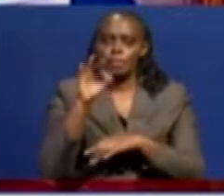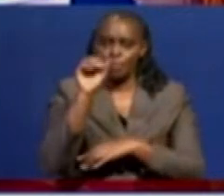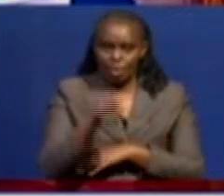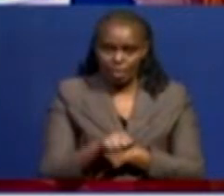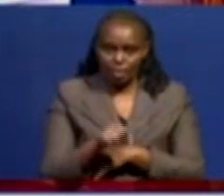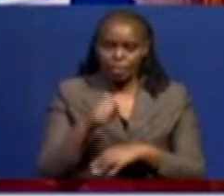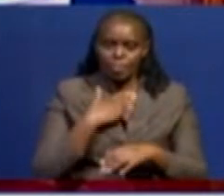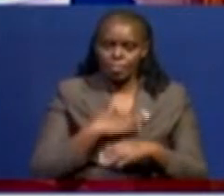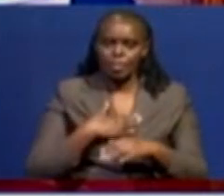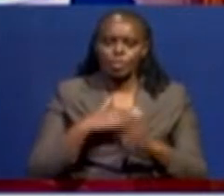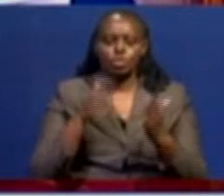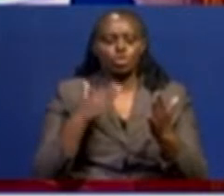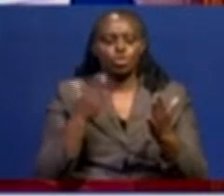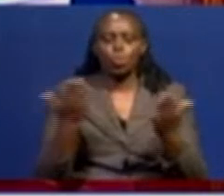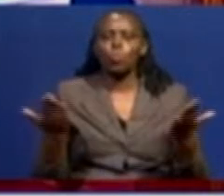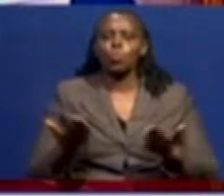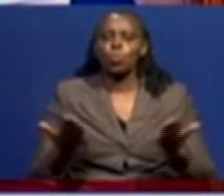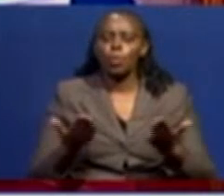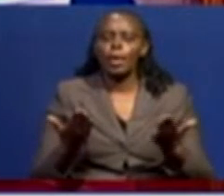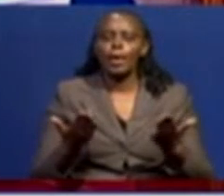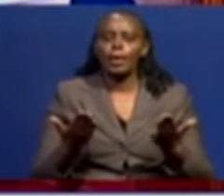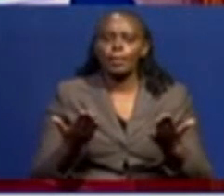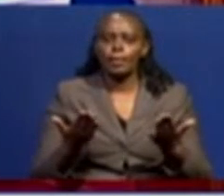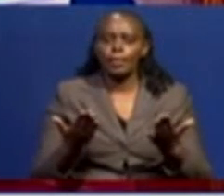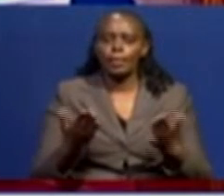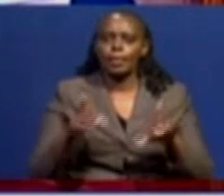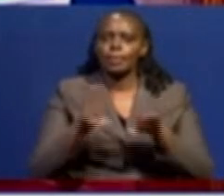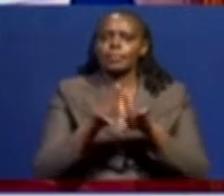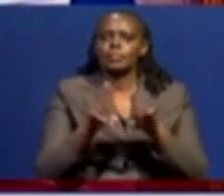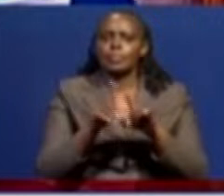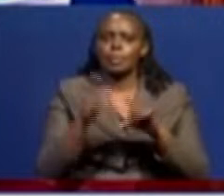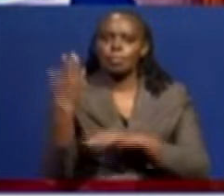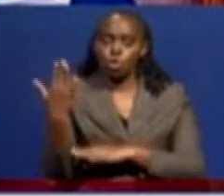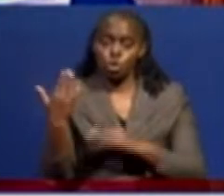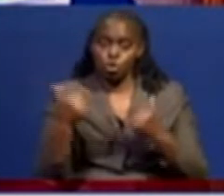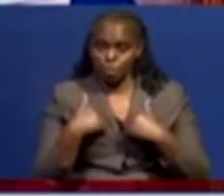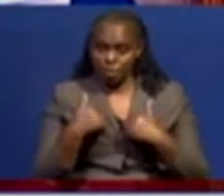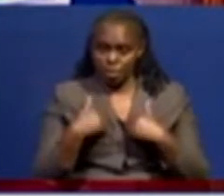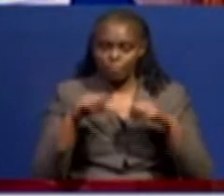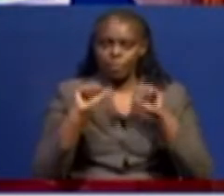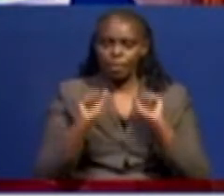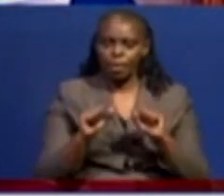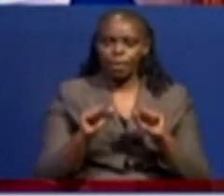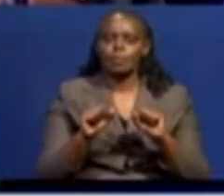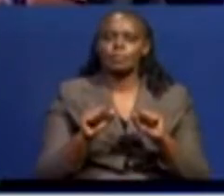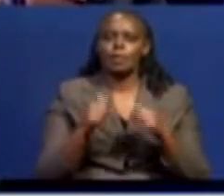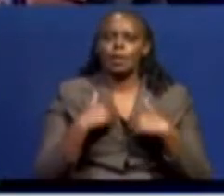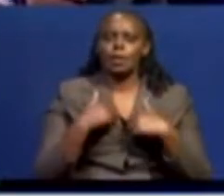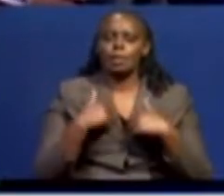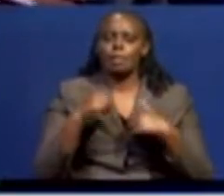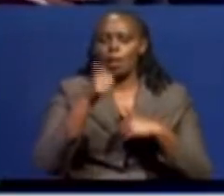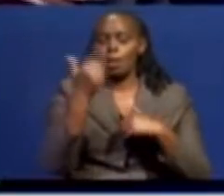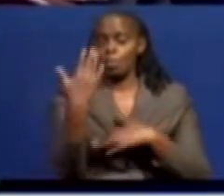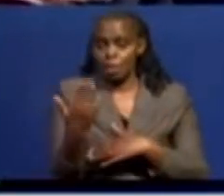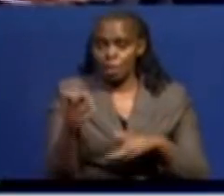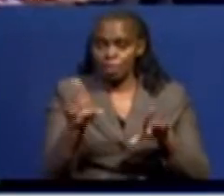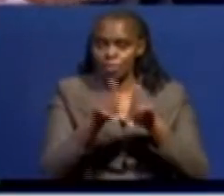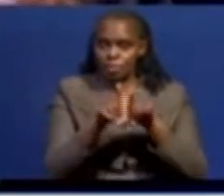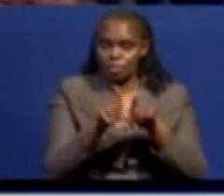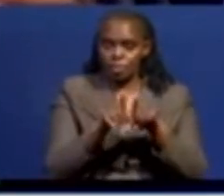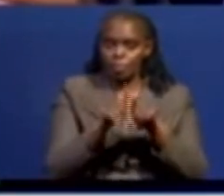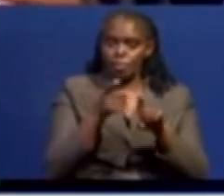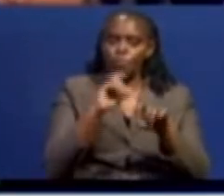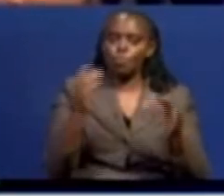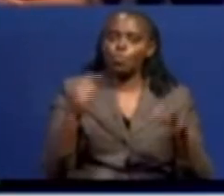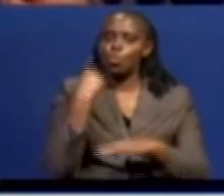respect? And if yes, kindly lead us to the page that contains the same. Yes, there was another advisory on